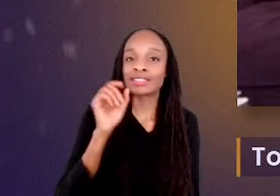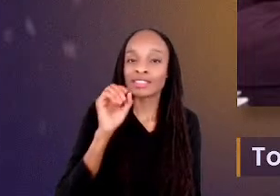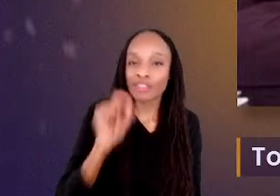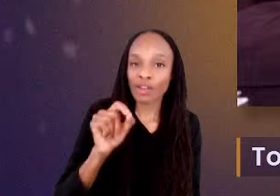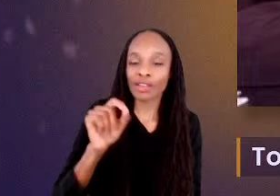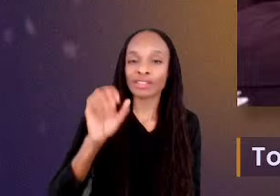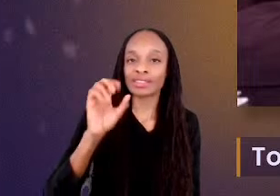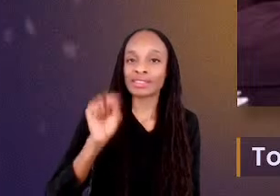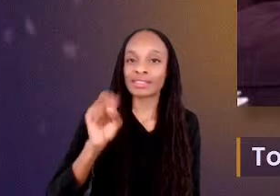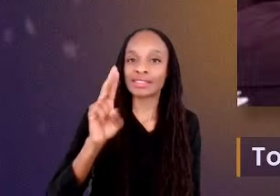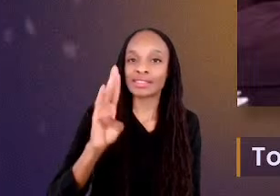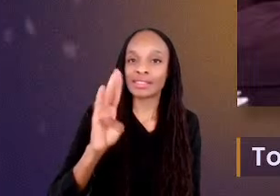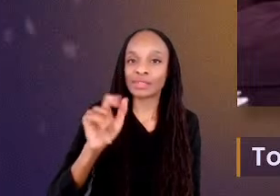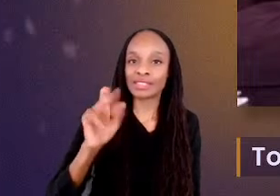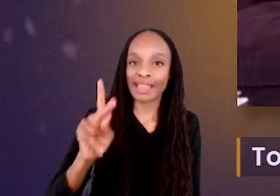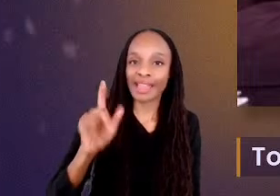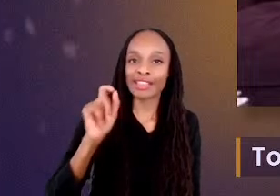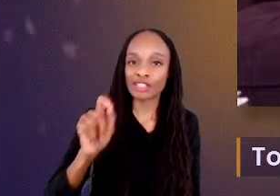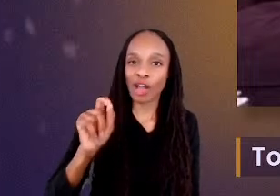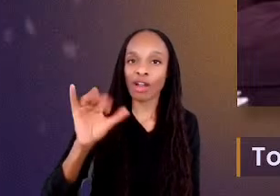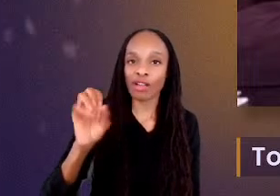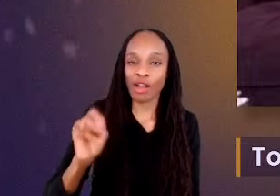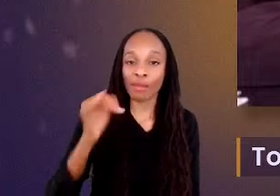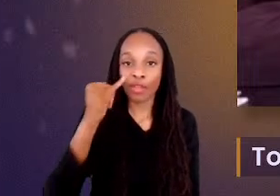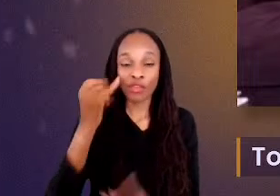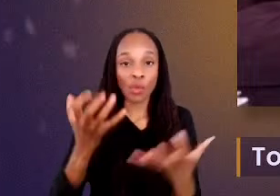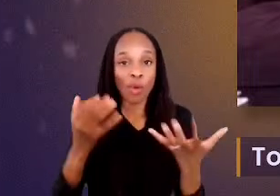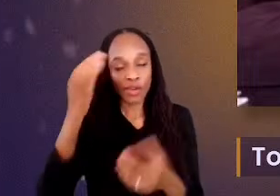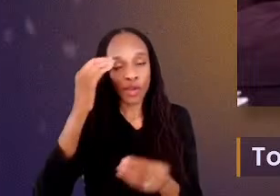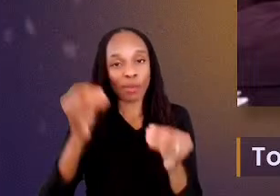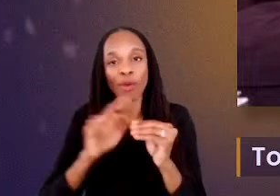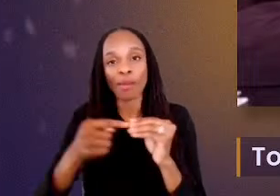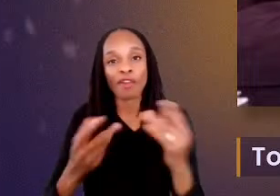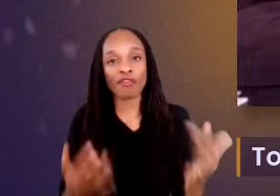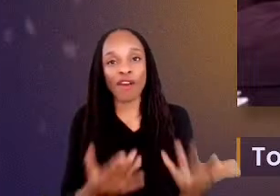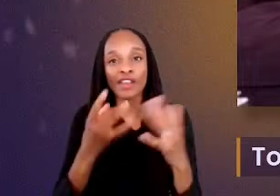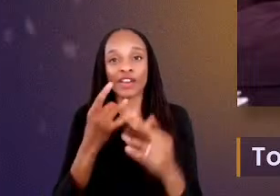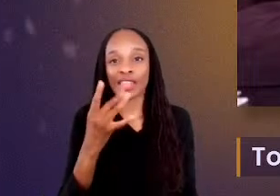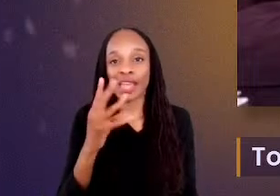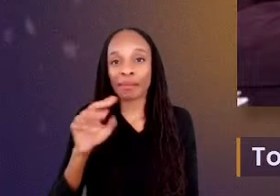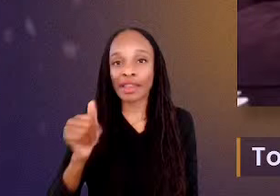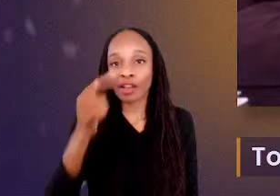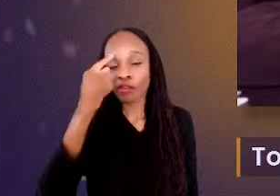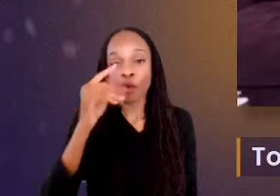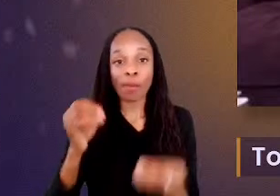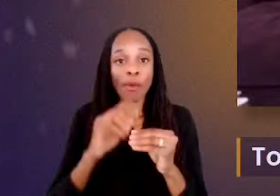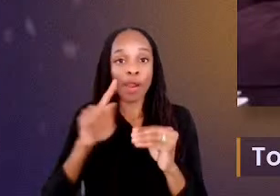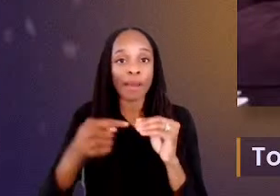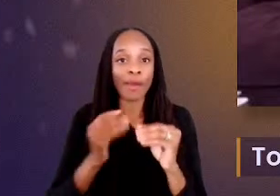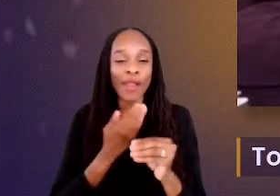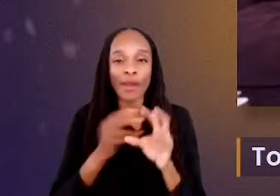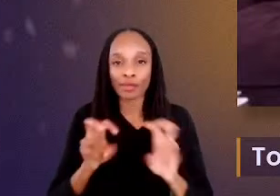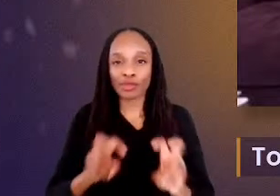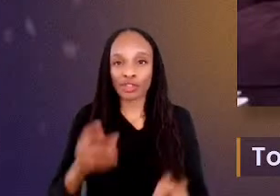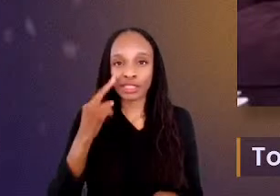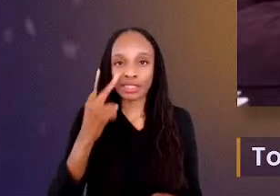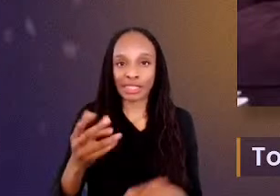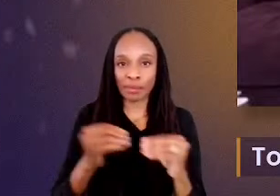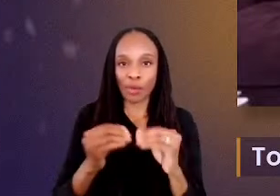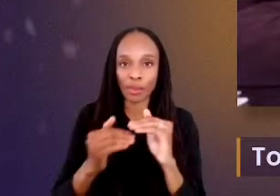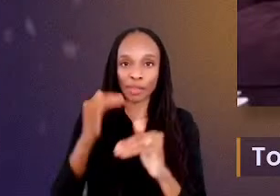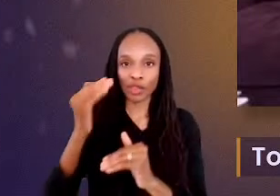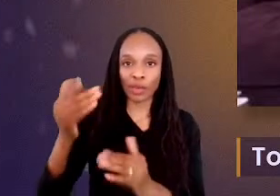distributionadvocates.substack.com. To learn more about Firelight Media, for more on our panelists, or to see more Beyond